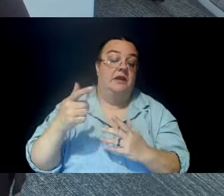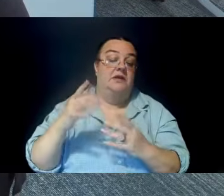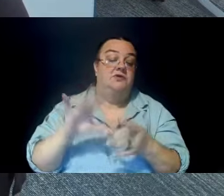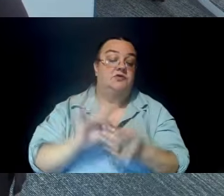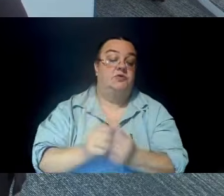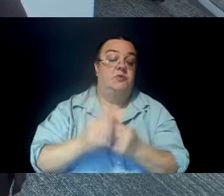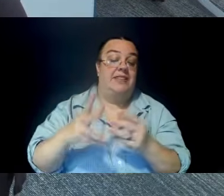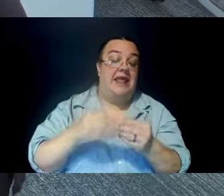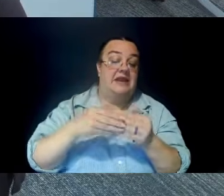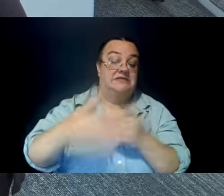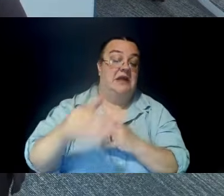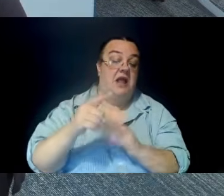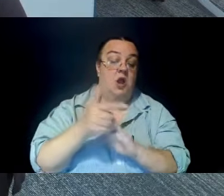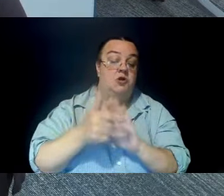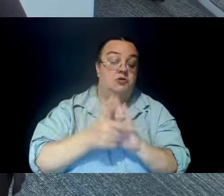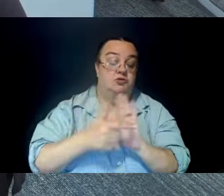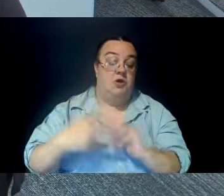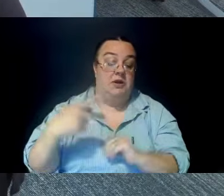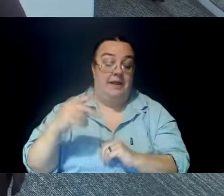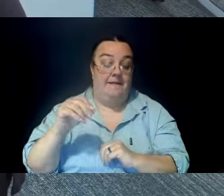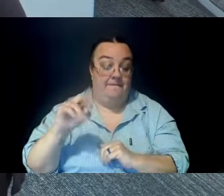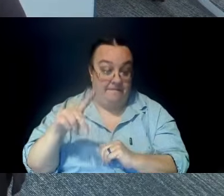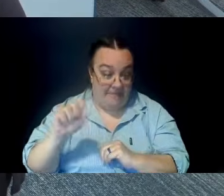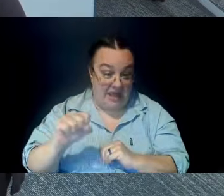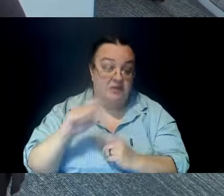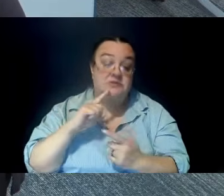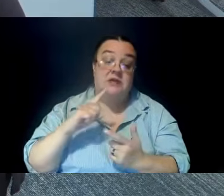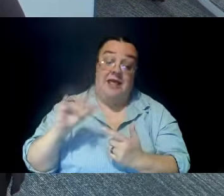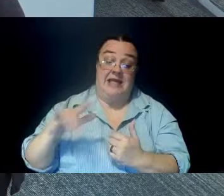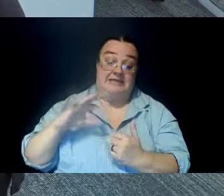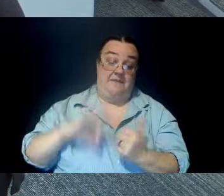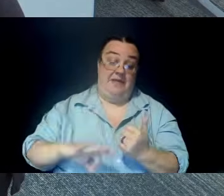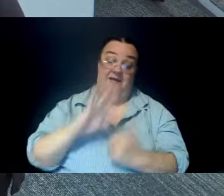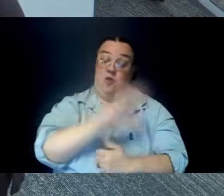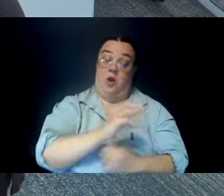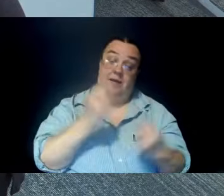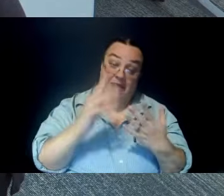was the benefit of countless hours of her research, most of which